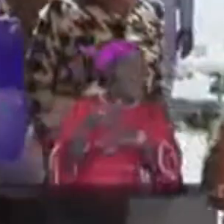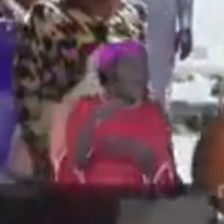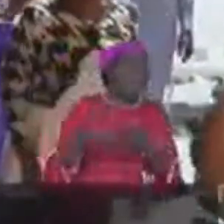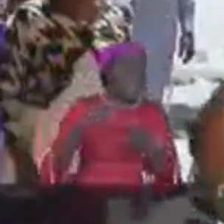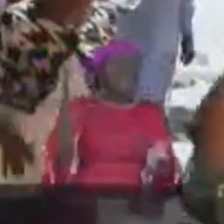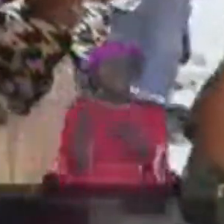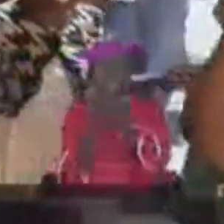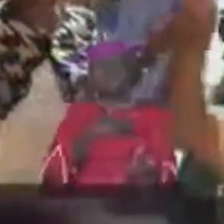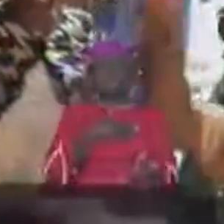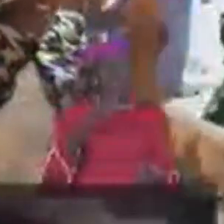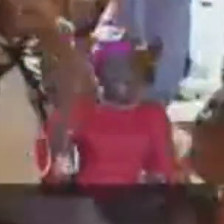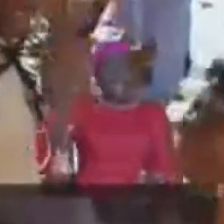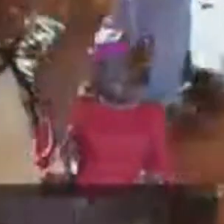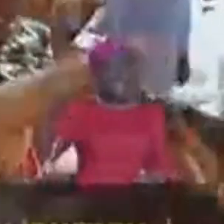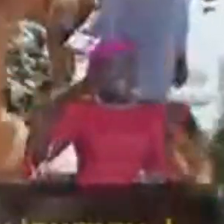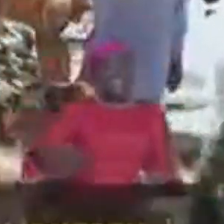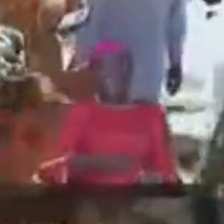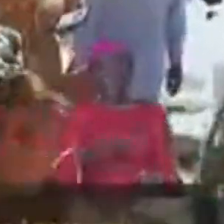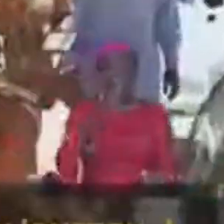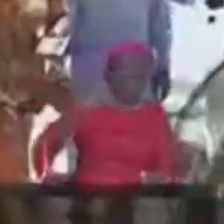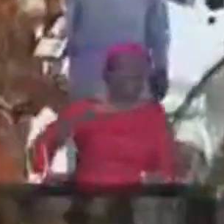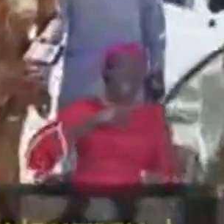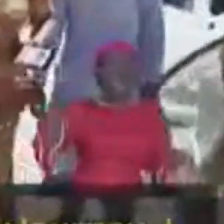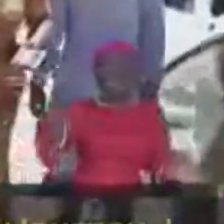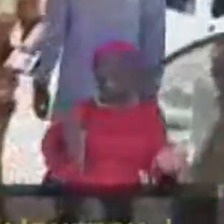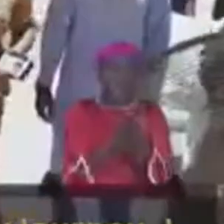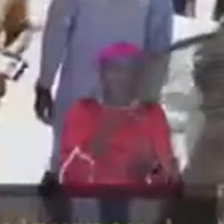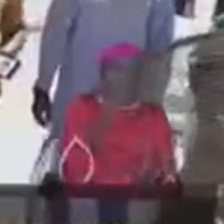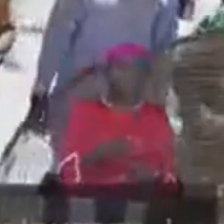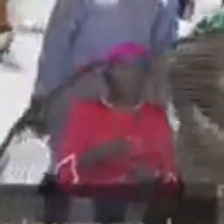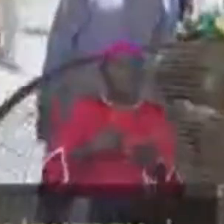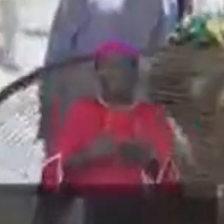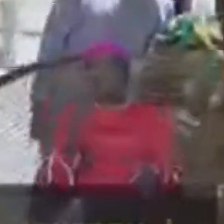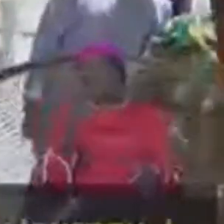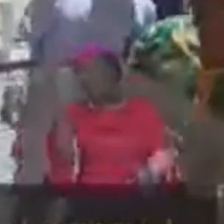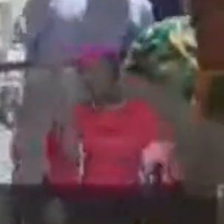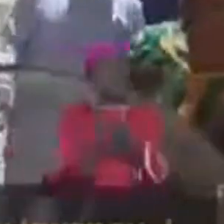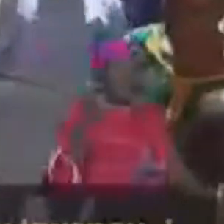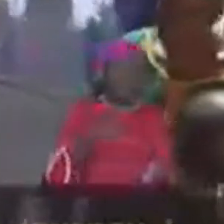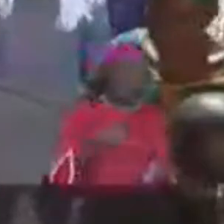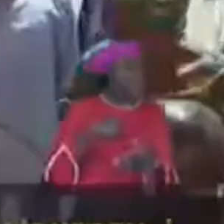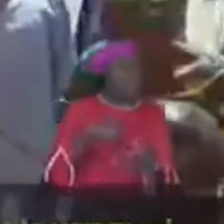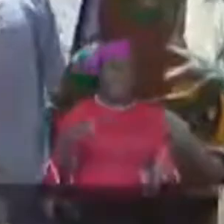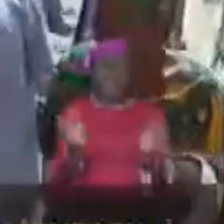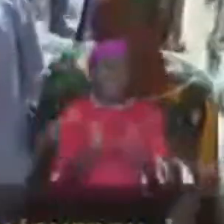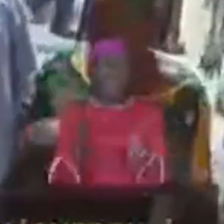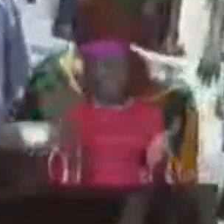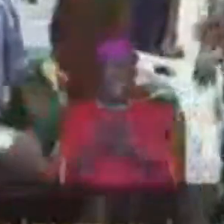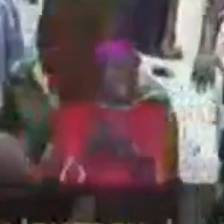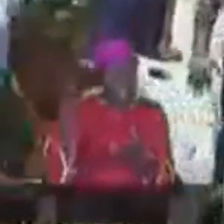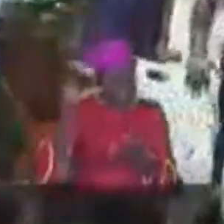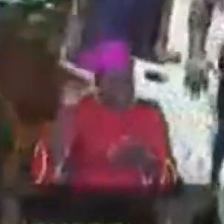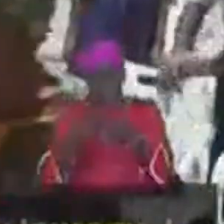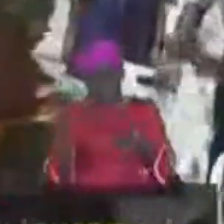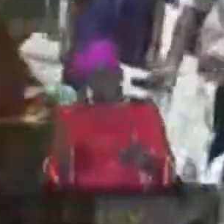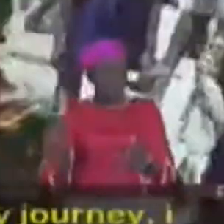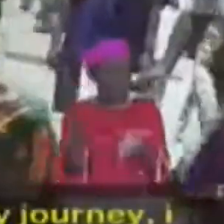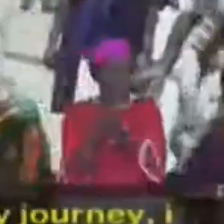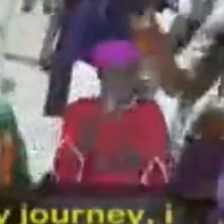that prayer. Stop them before they stop you.